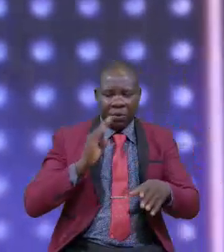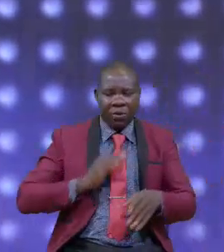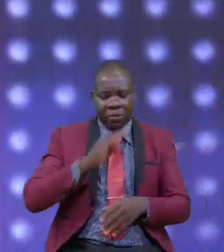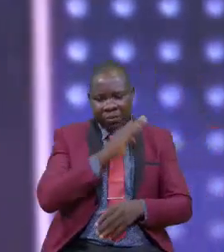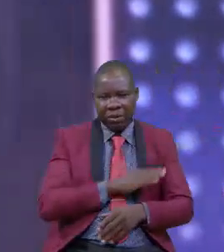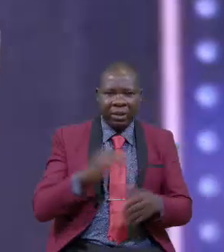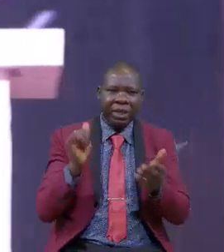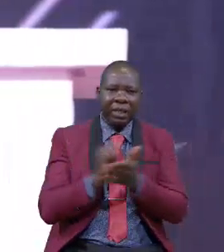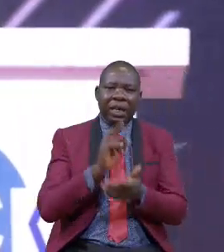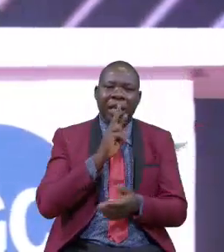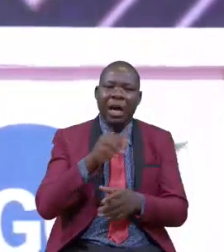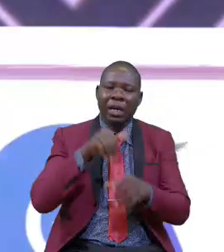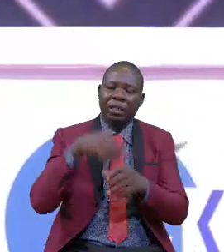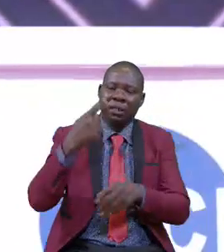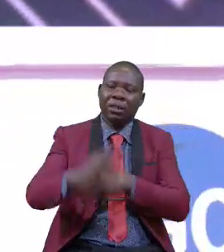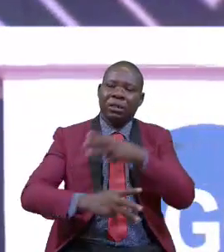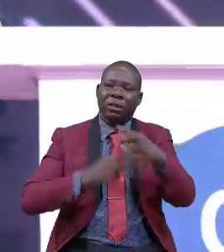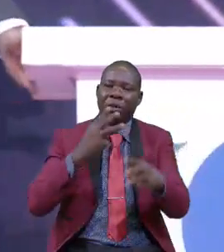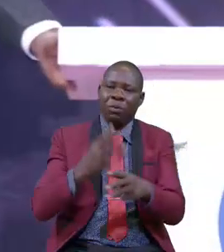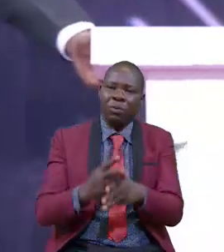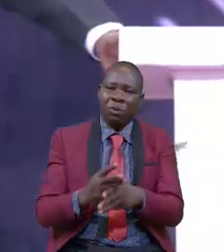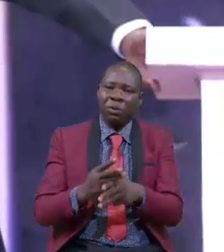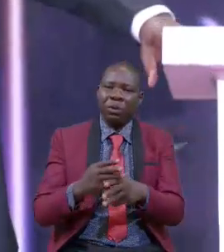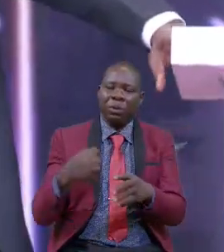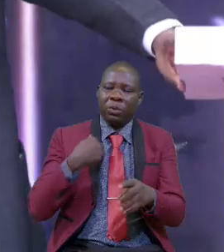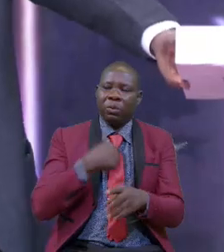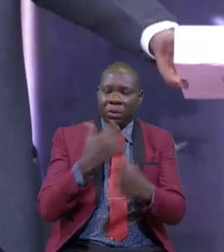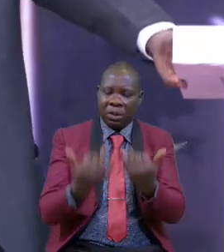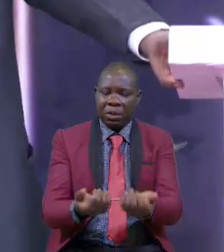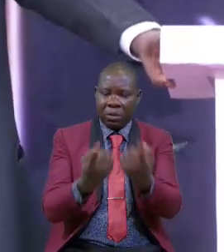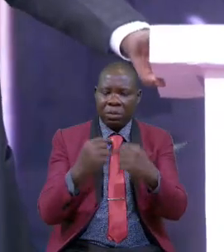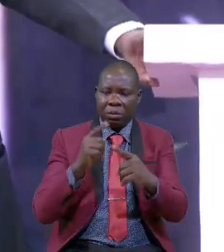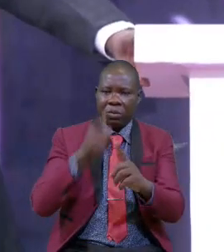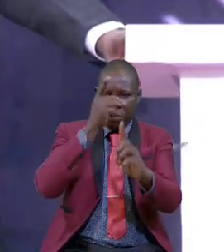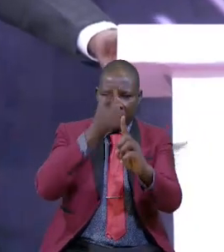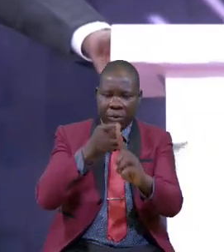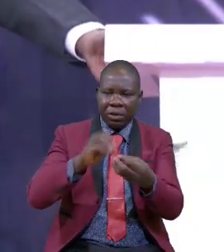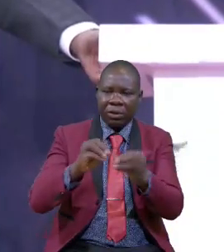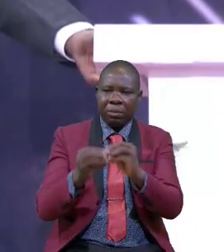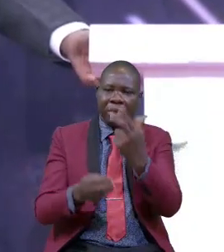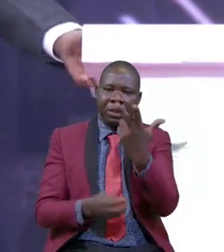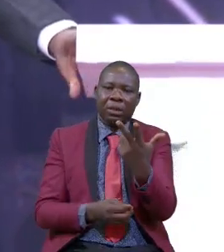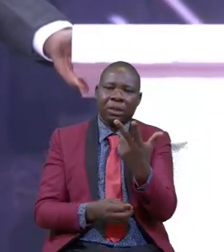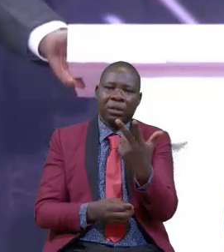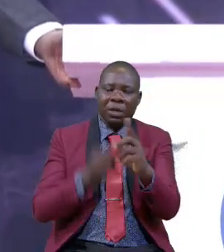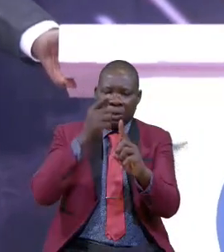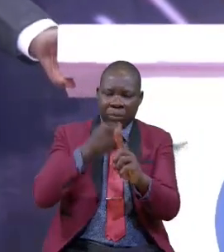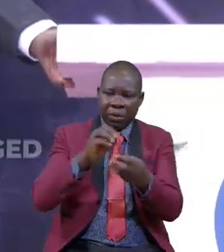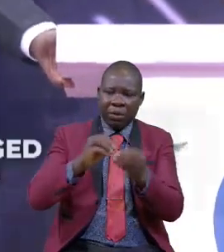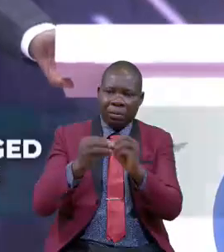in the world. We now come to point number three. Point number three is astonishing